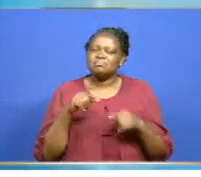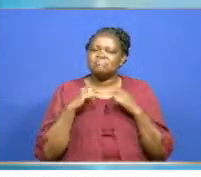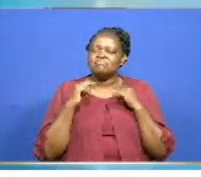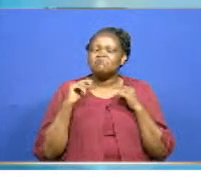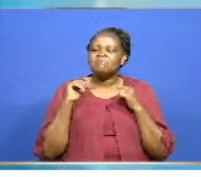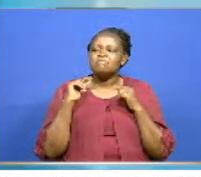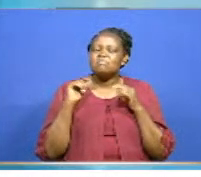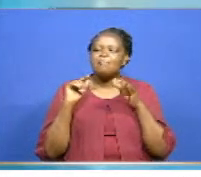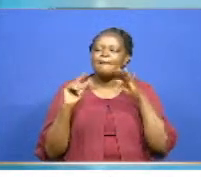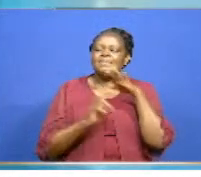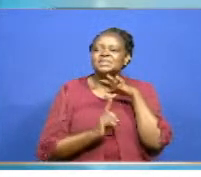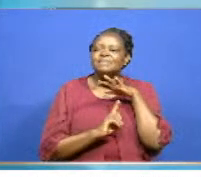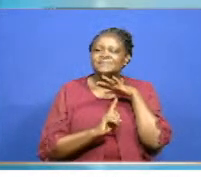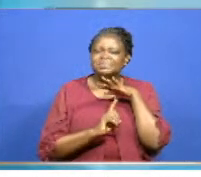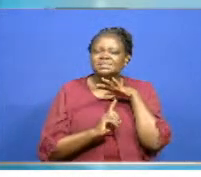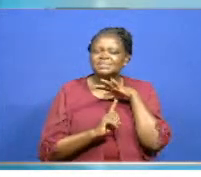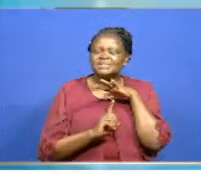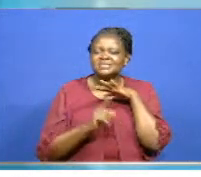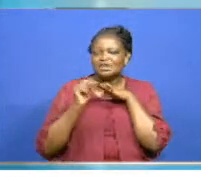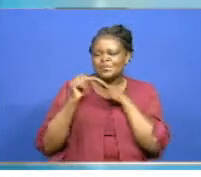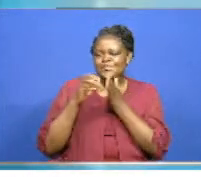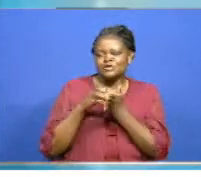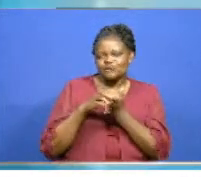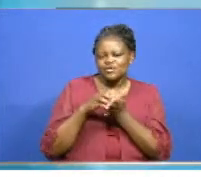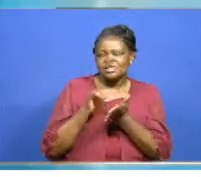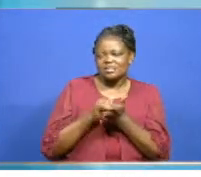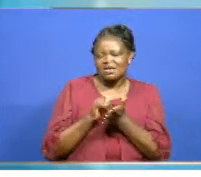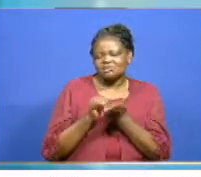in key positions that would have, if